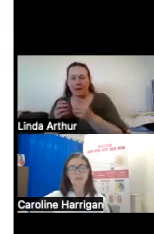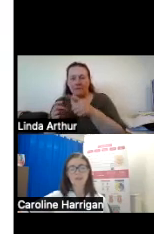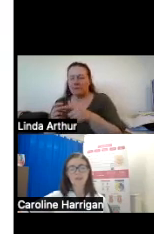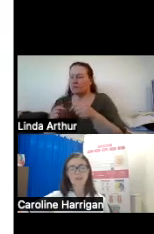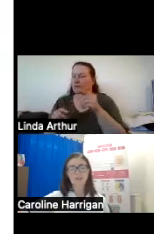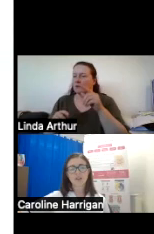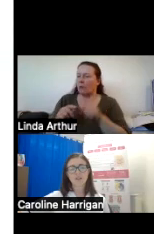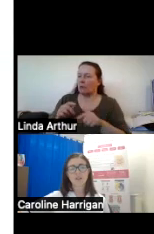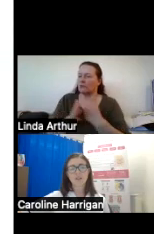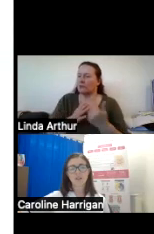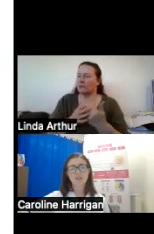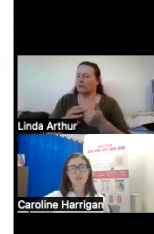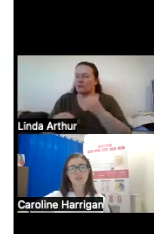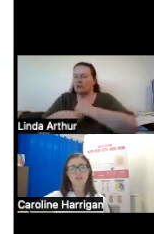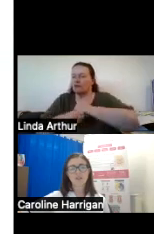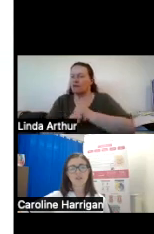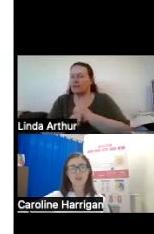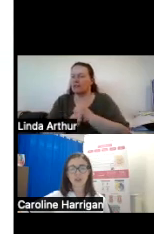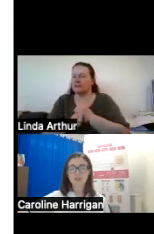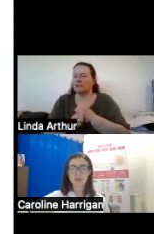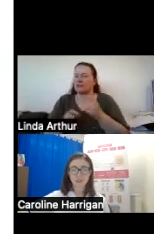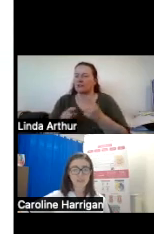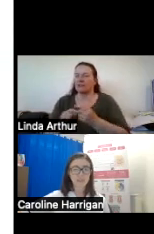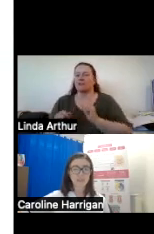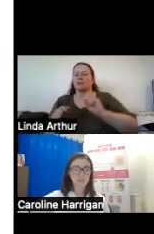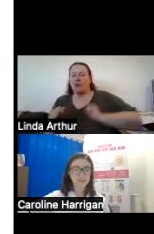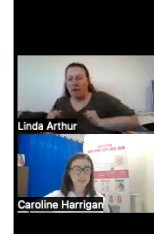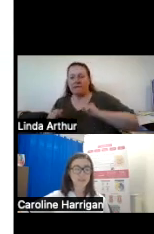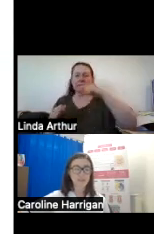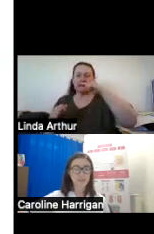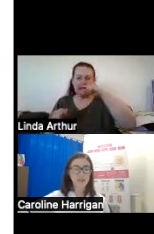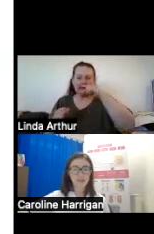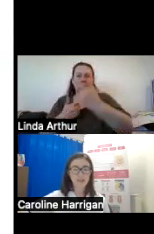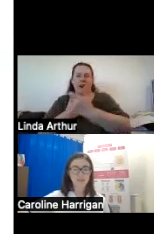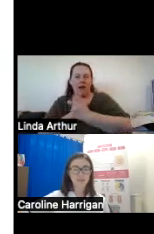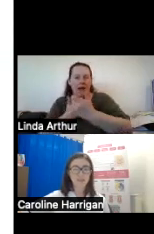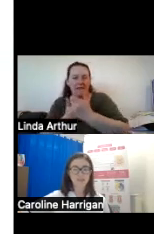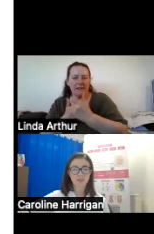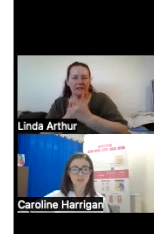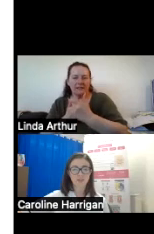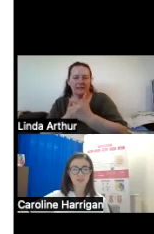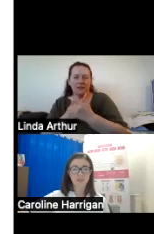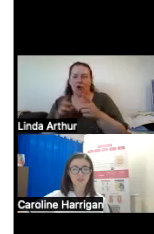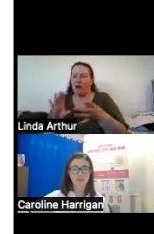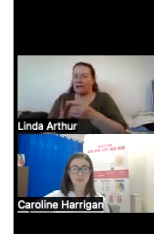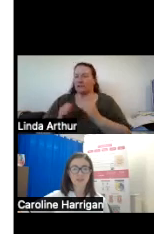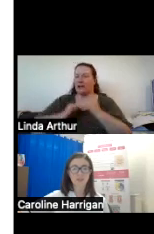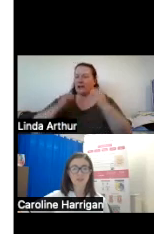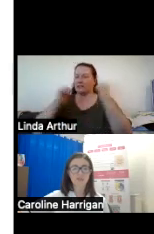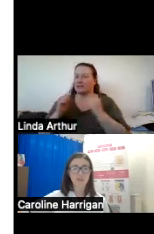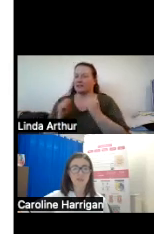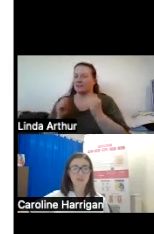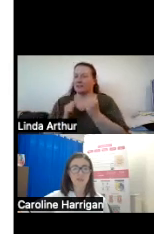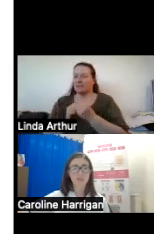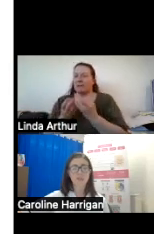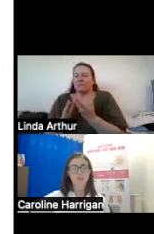So stress incontinence is like your things like your coughing, your sneezing, your laughing, or like anything to do with exercise, that you may get a wee bit